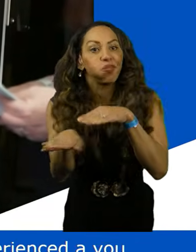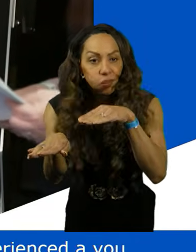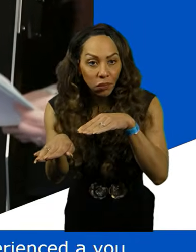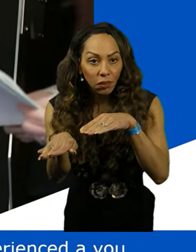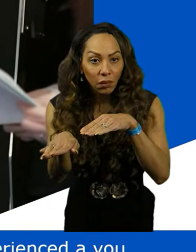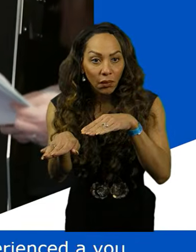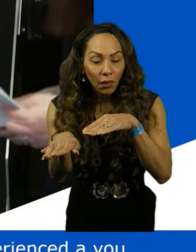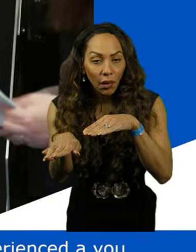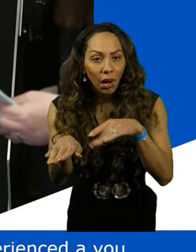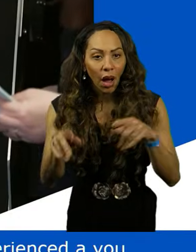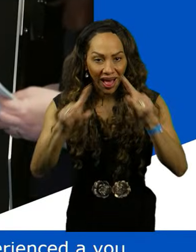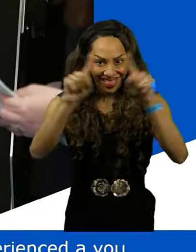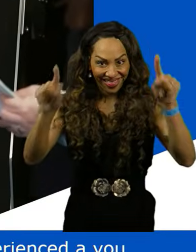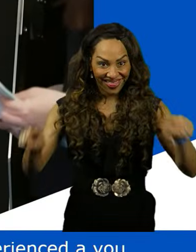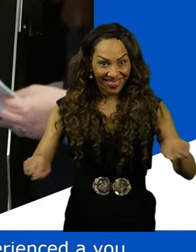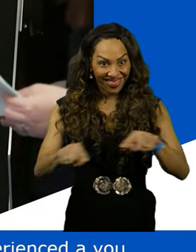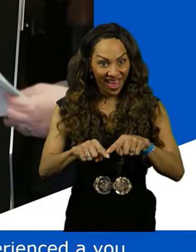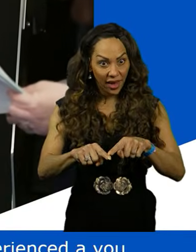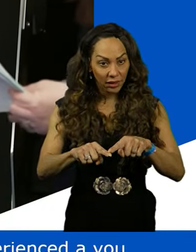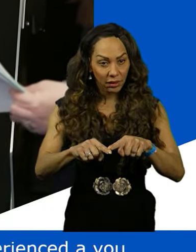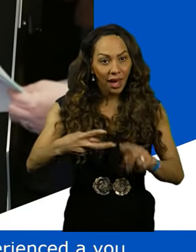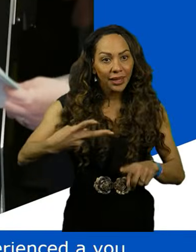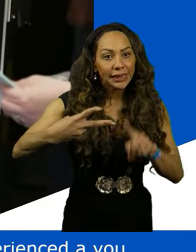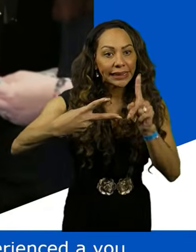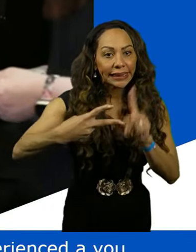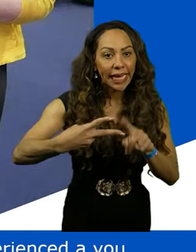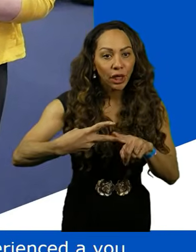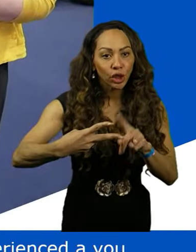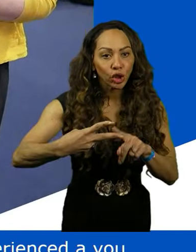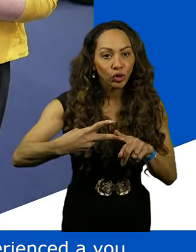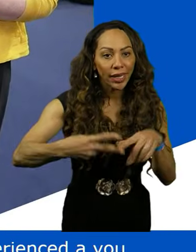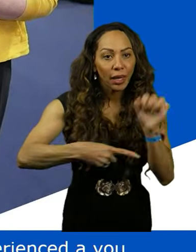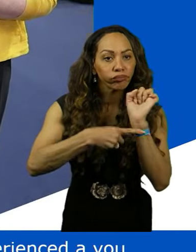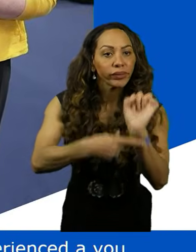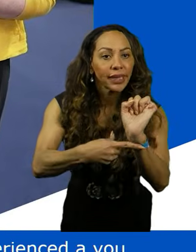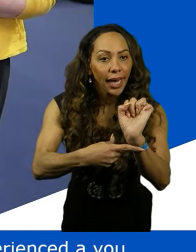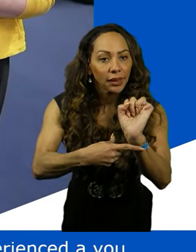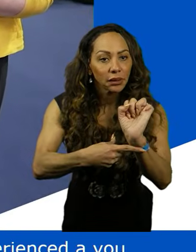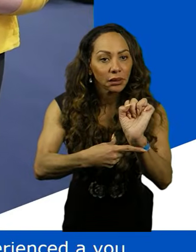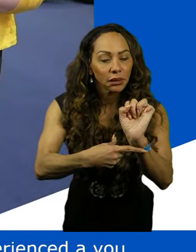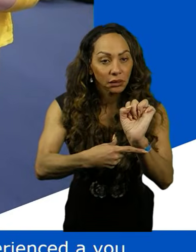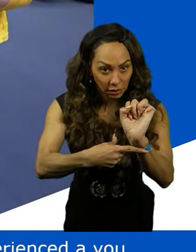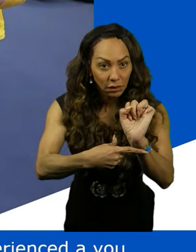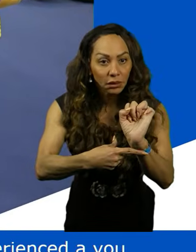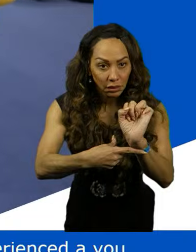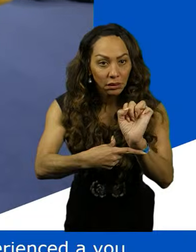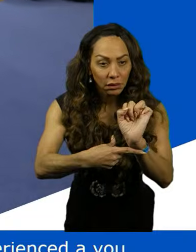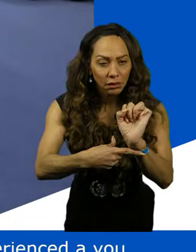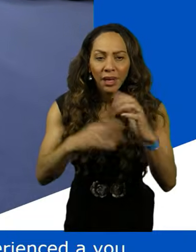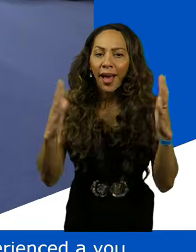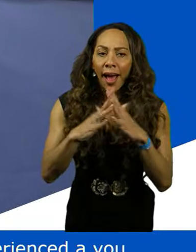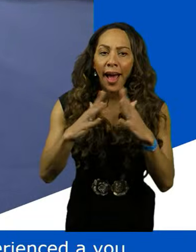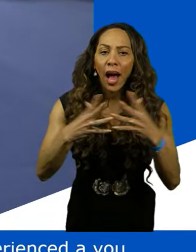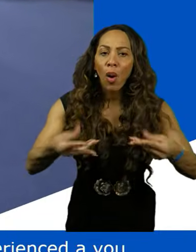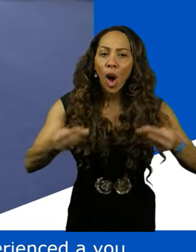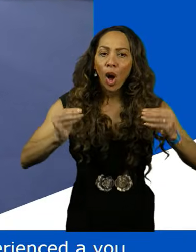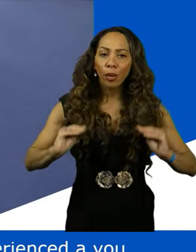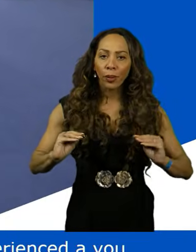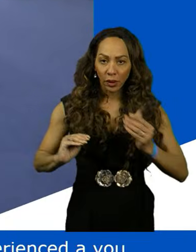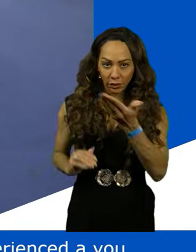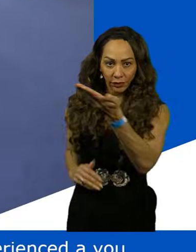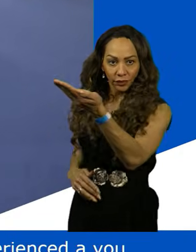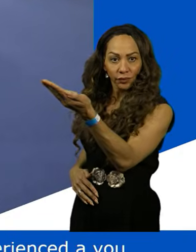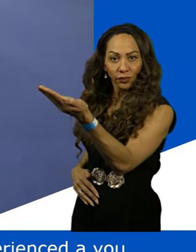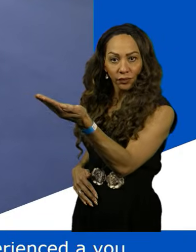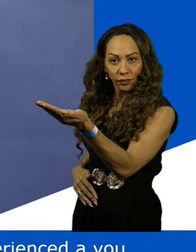offer a secondary level of protection. Fantastic. To open the ramp, simply slide, comes